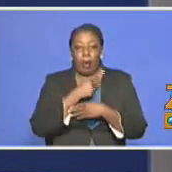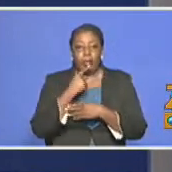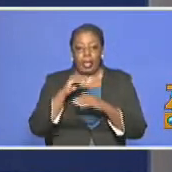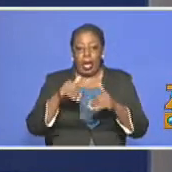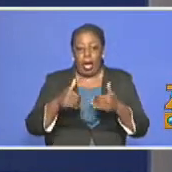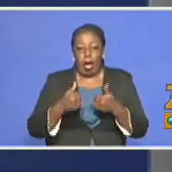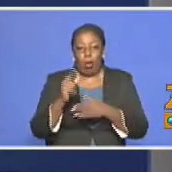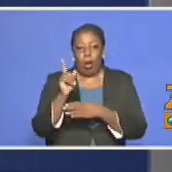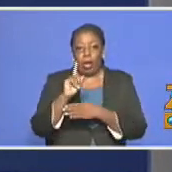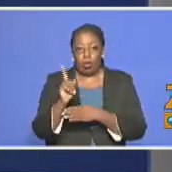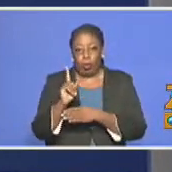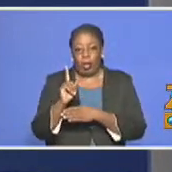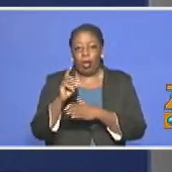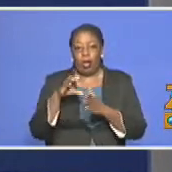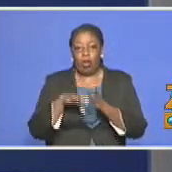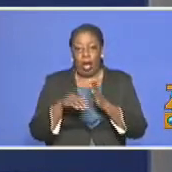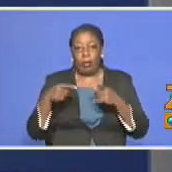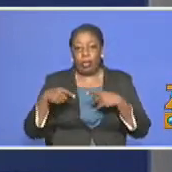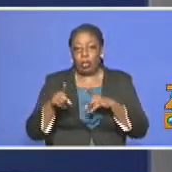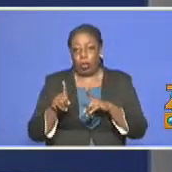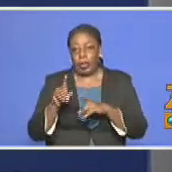where crime is heading south.